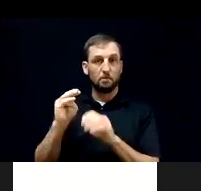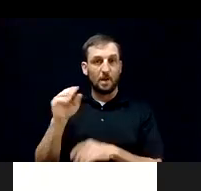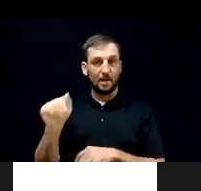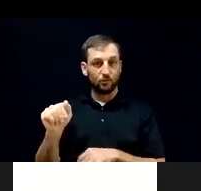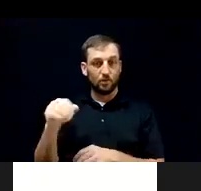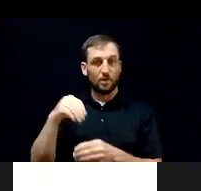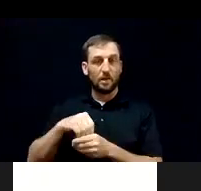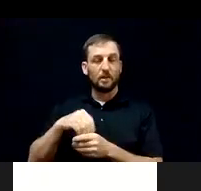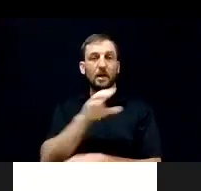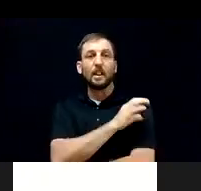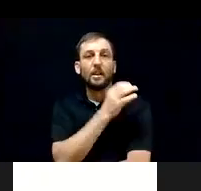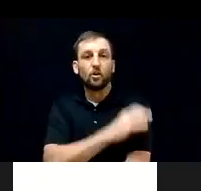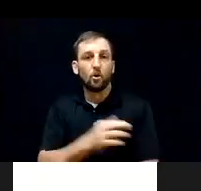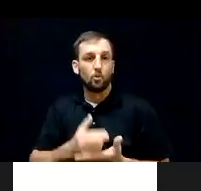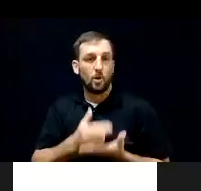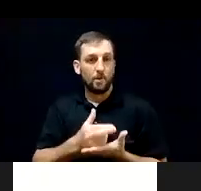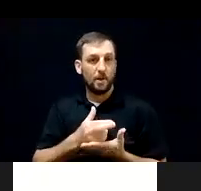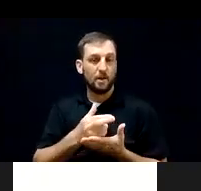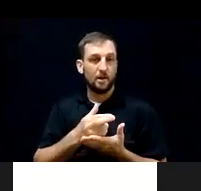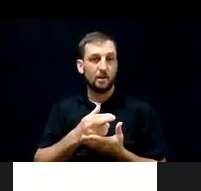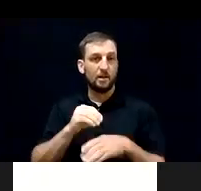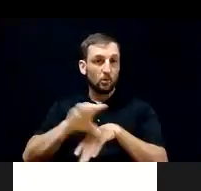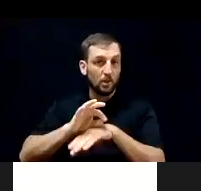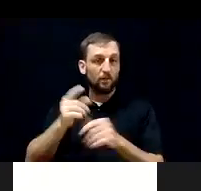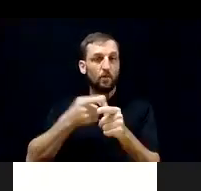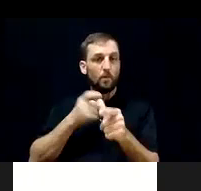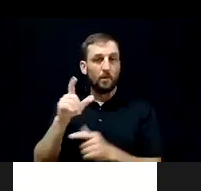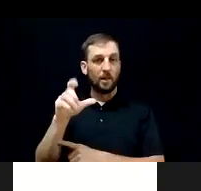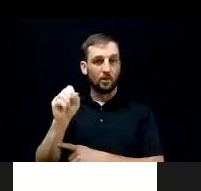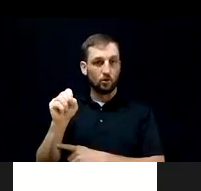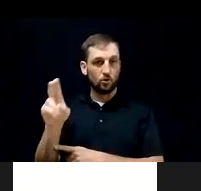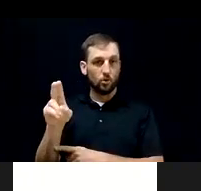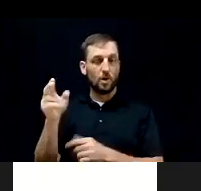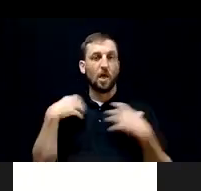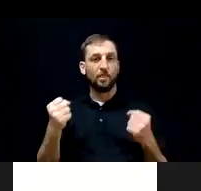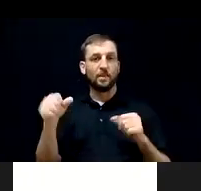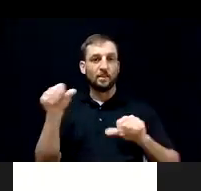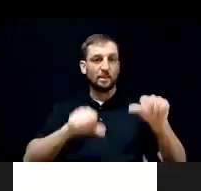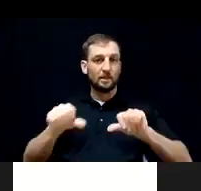rehabilitation counseling from Louisiana State University Health and Science Center.